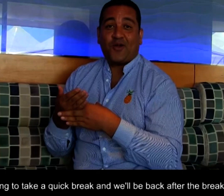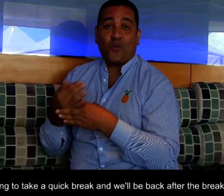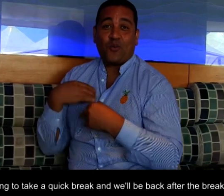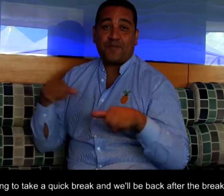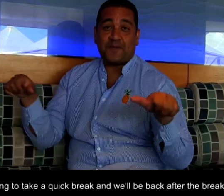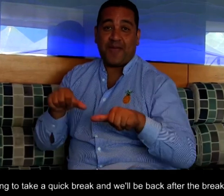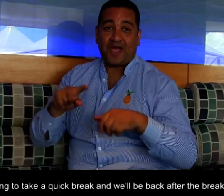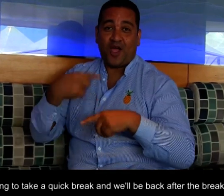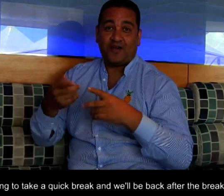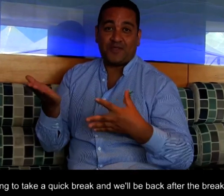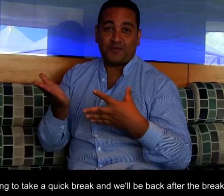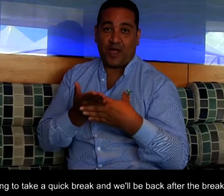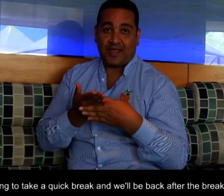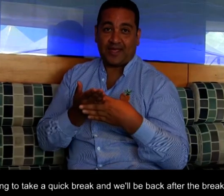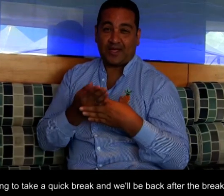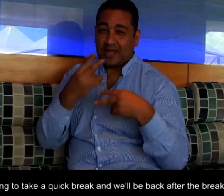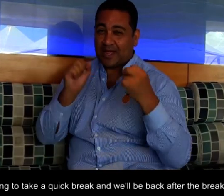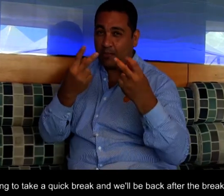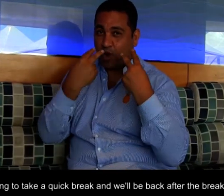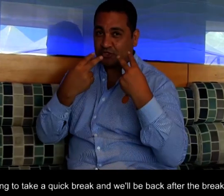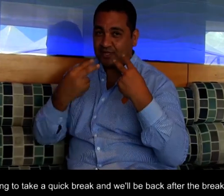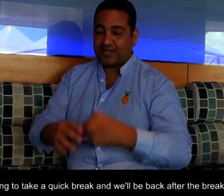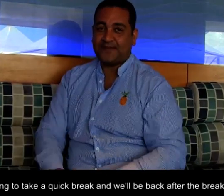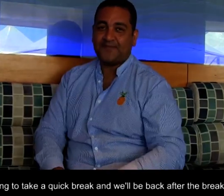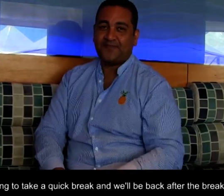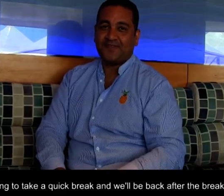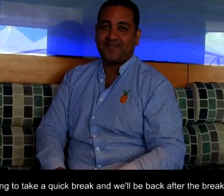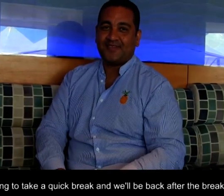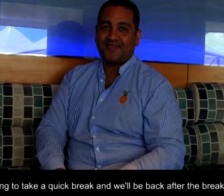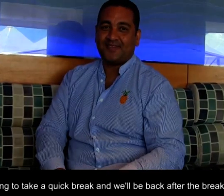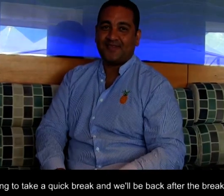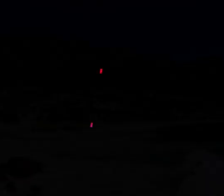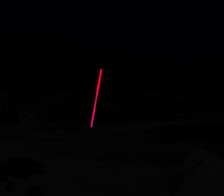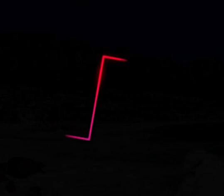Dominique, we're to take a quick break, and we'll be back after the break.